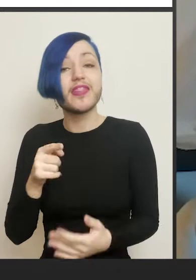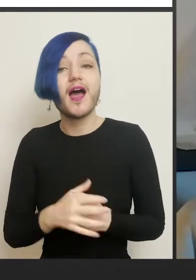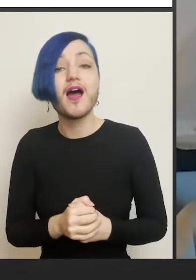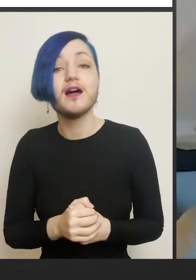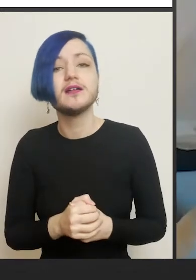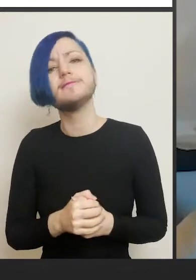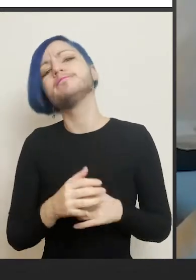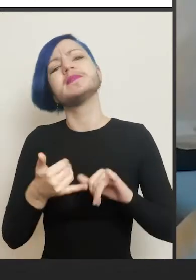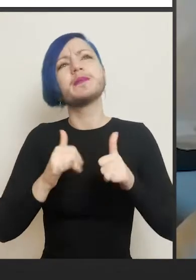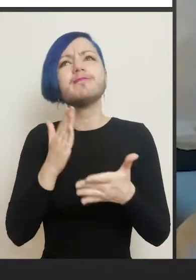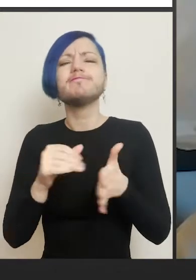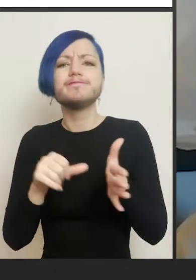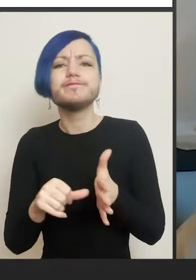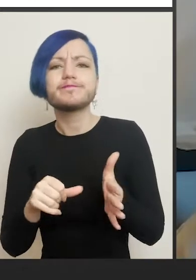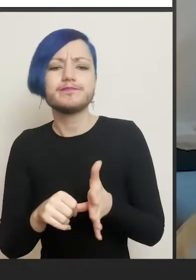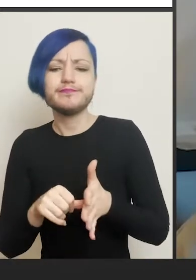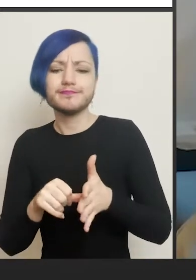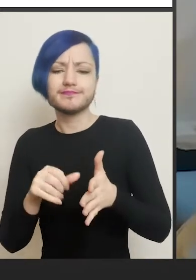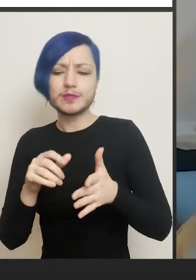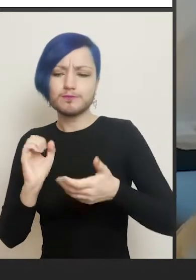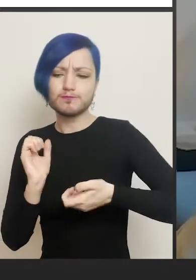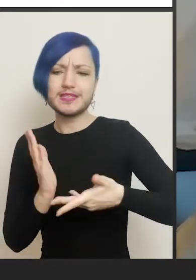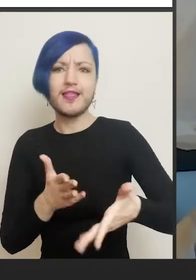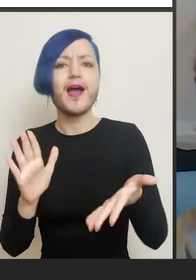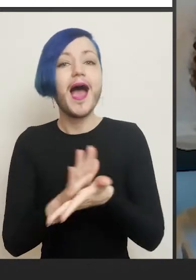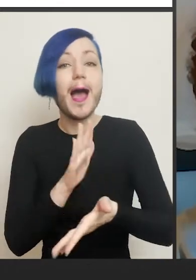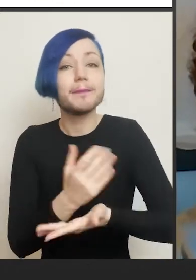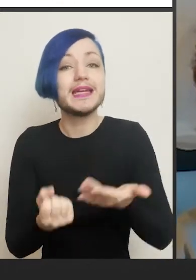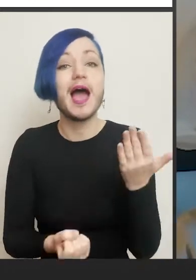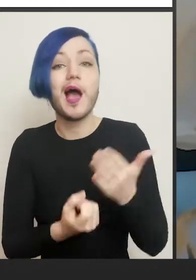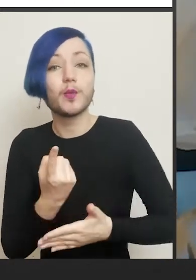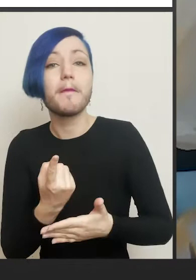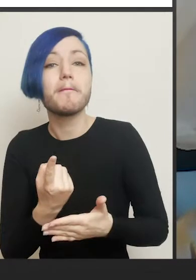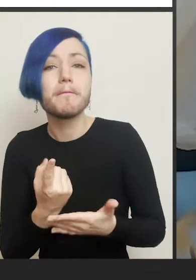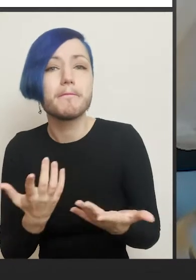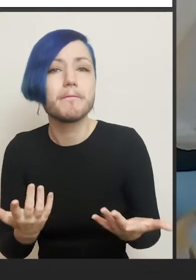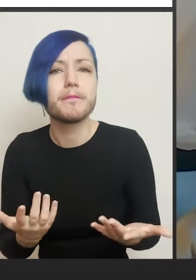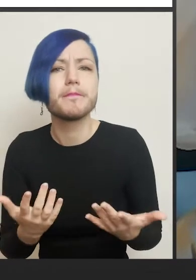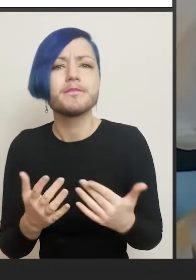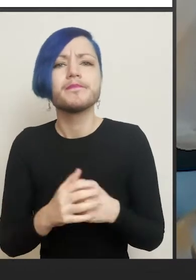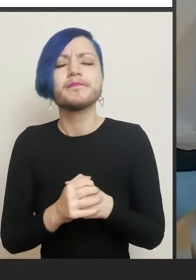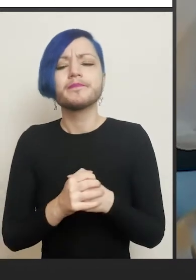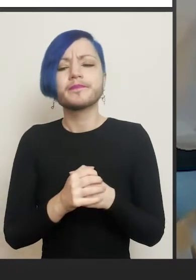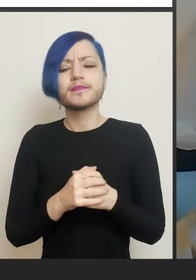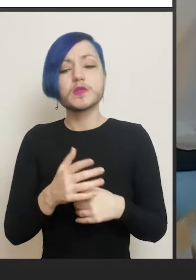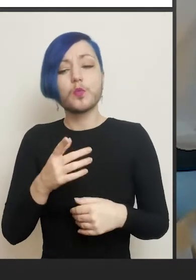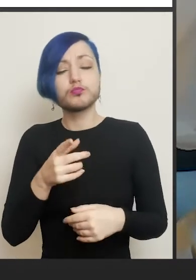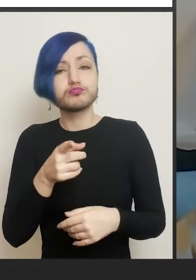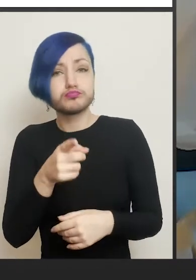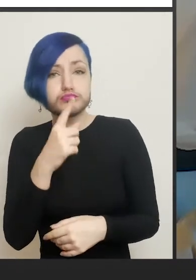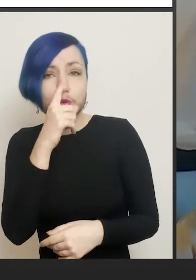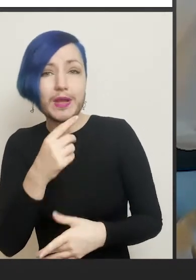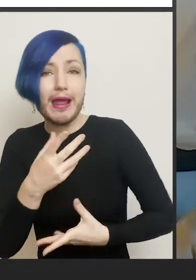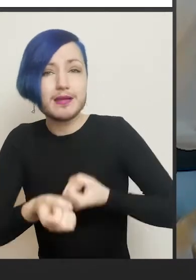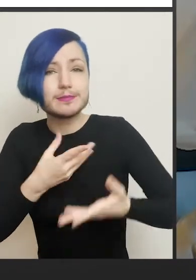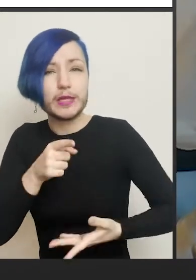is. But sometimes it's really hard to deliver kind of happy outcomes in wider society. And I want you to tell me